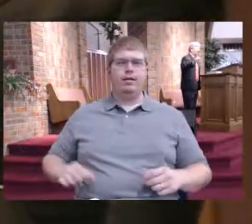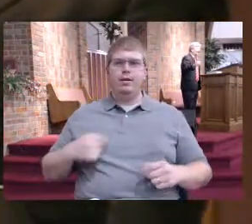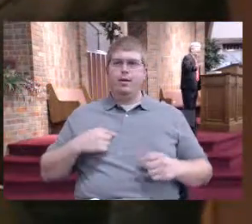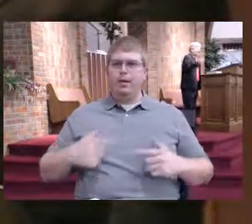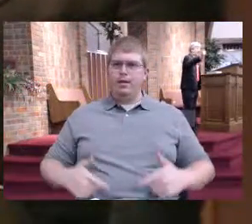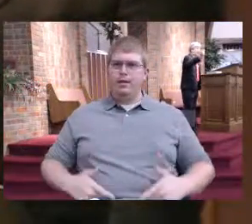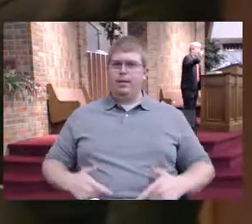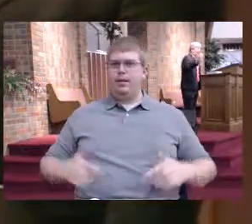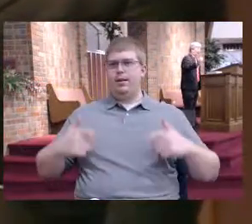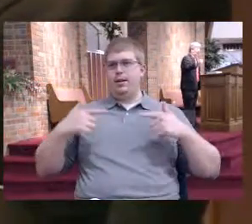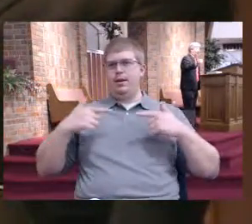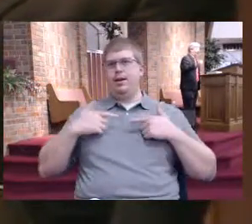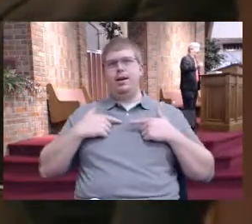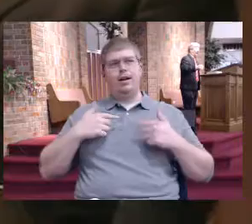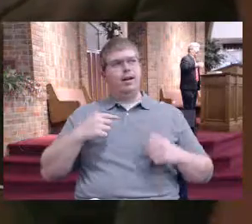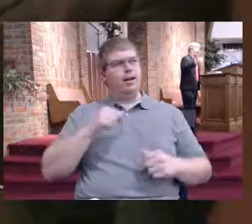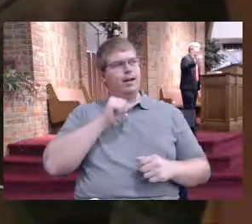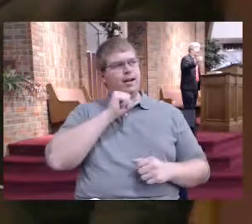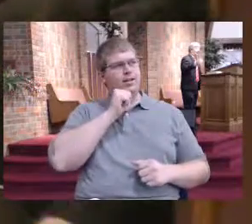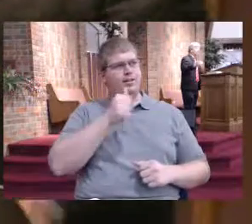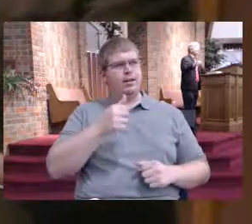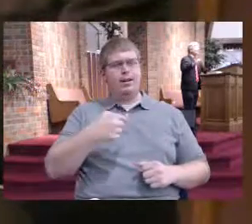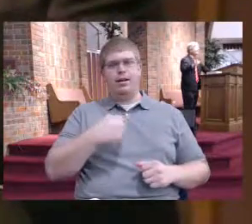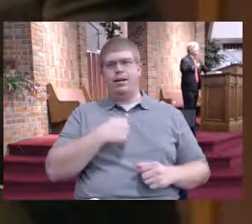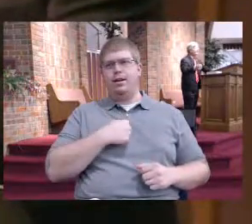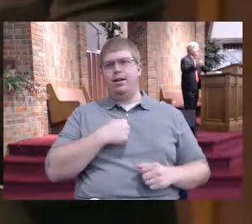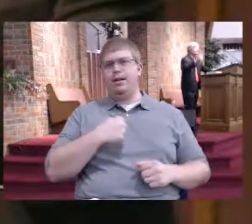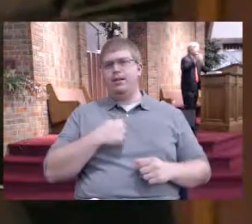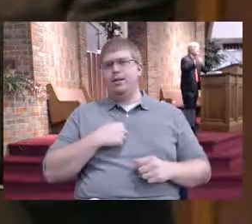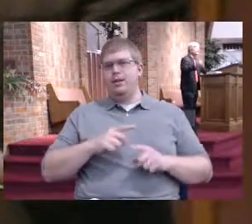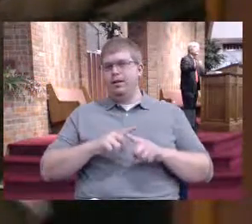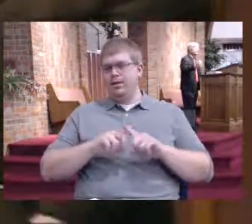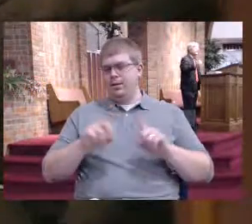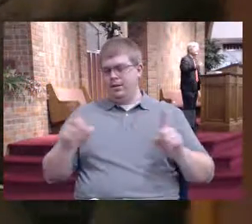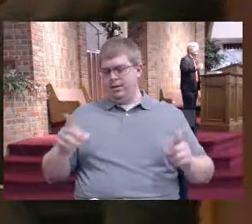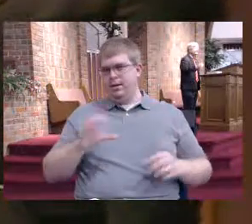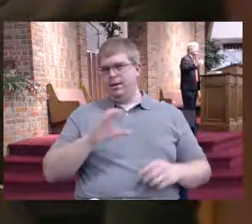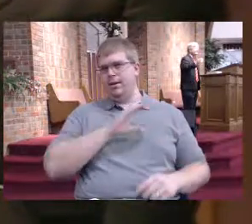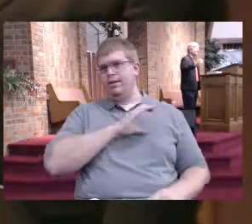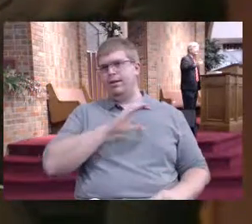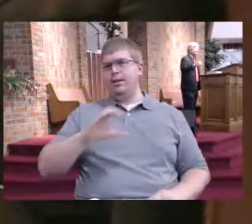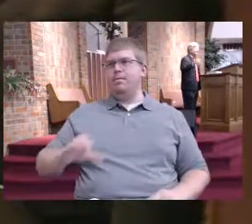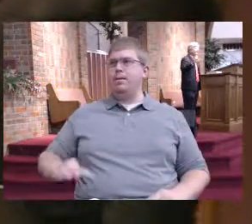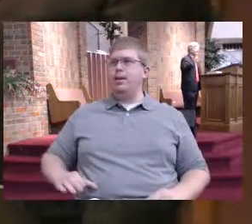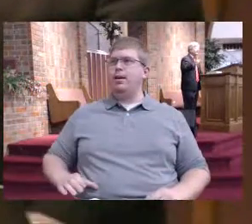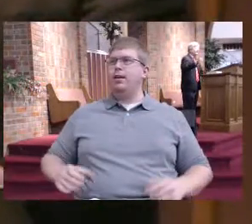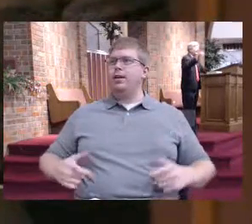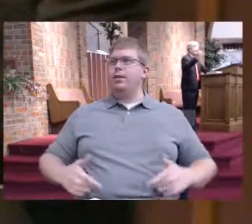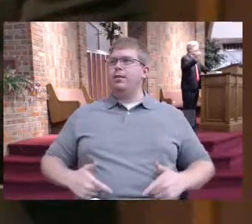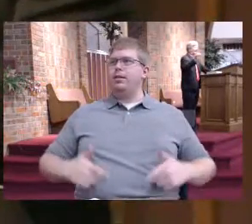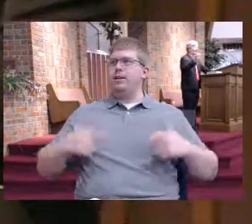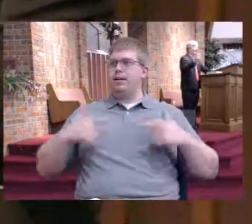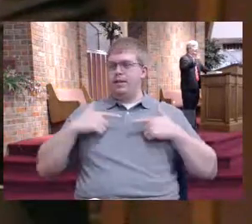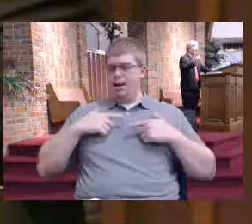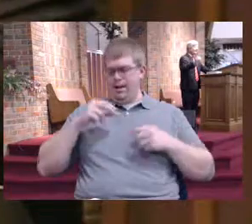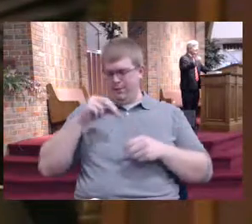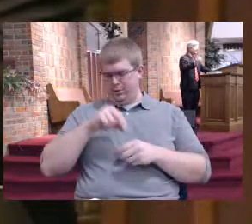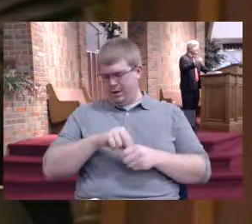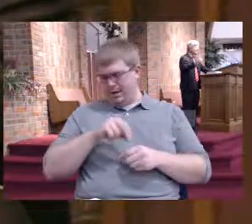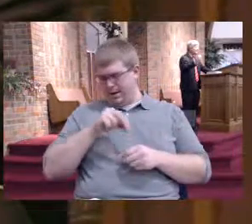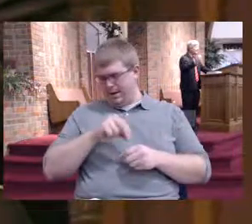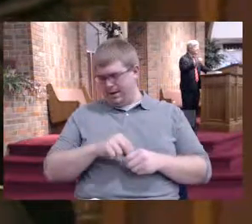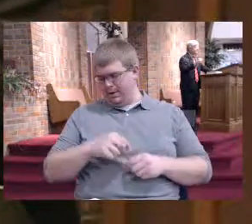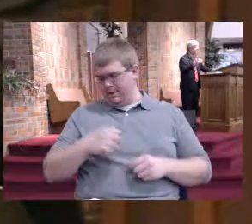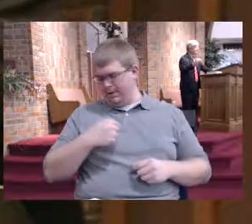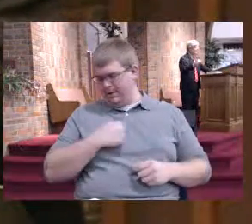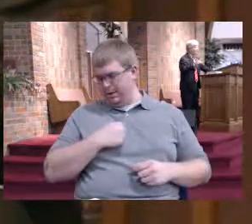live, yet not I, but Christ liveth in me, and the life